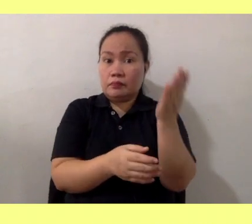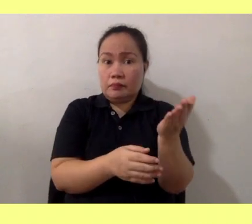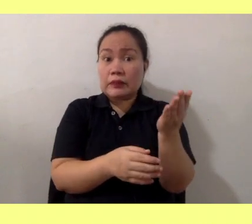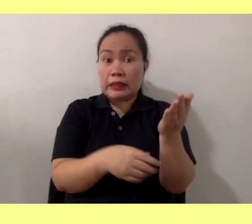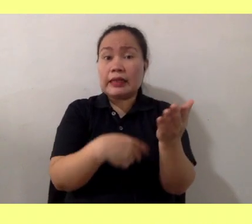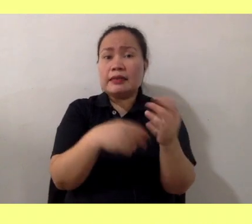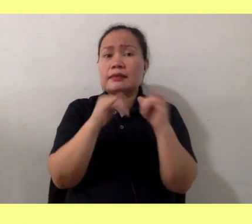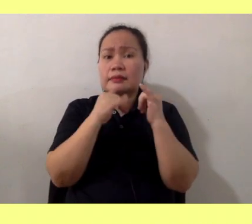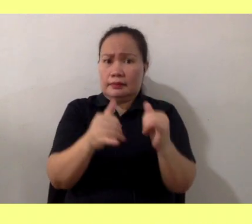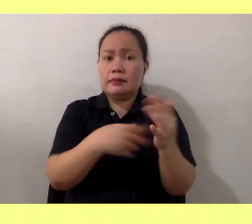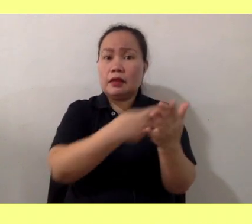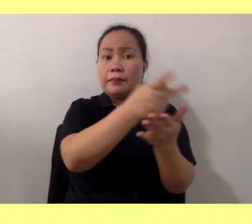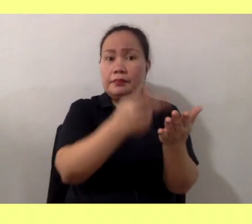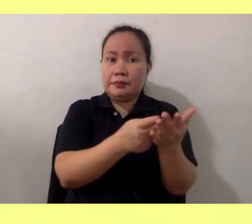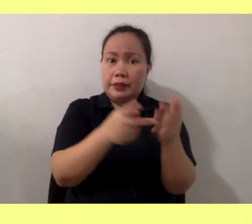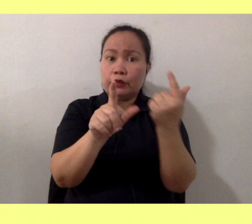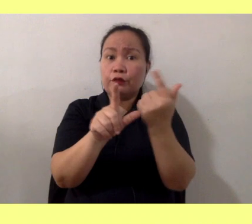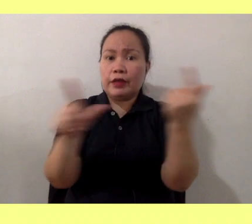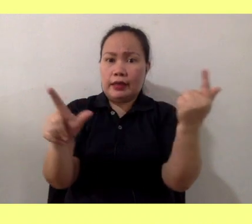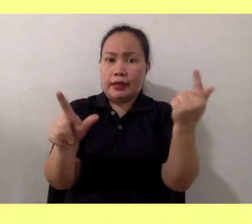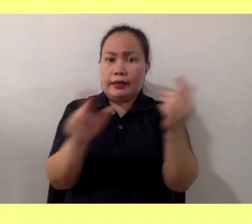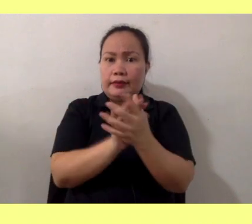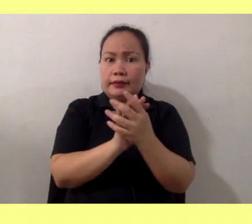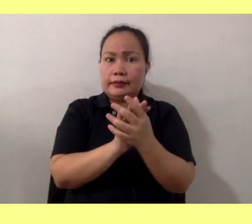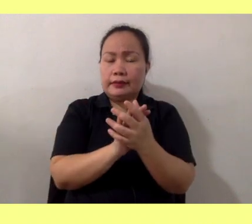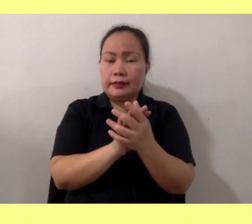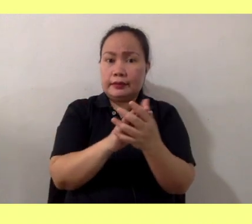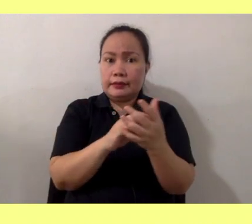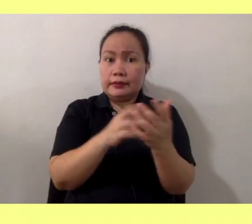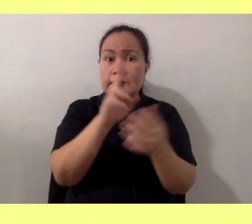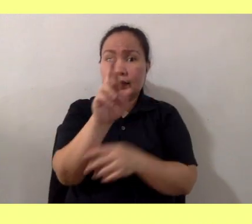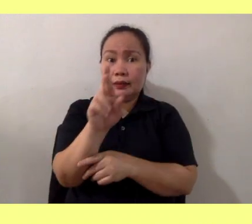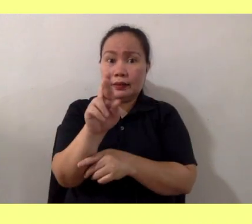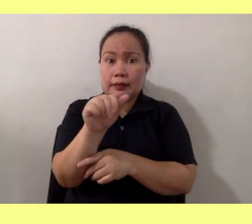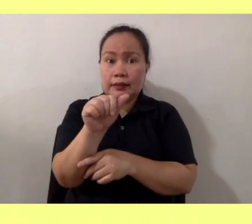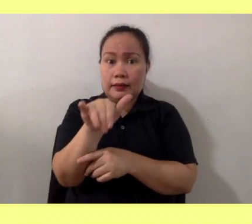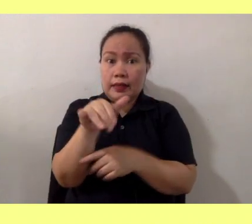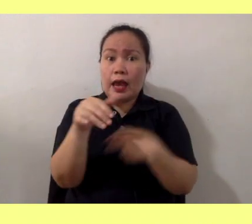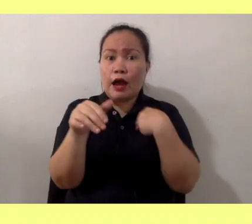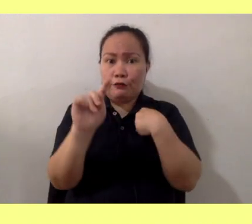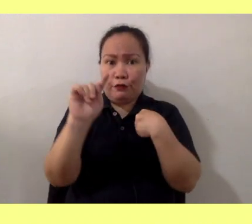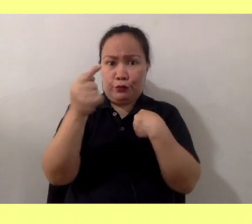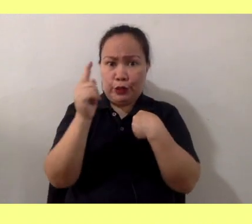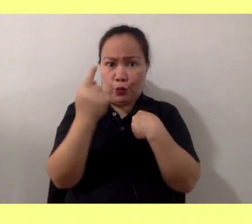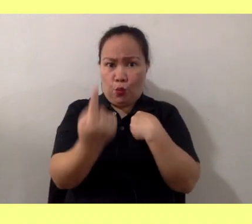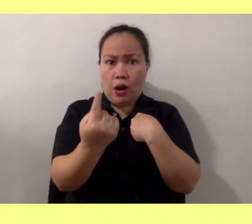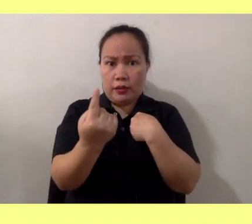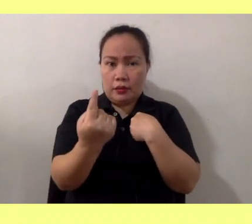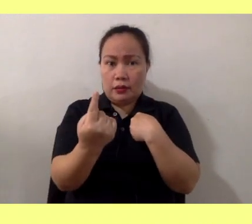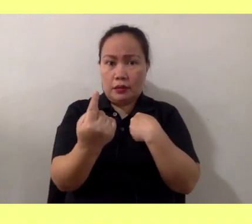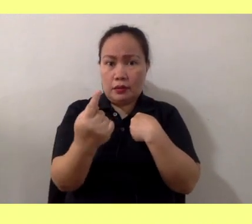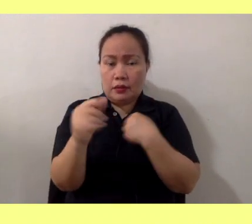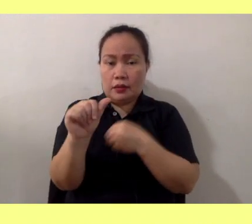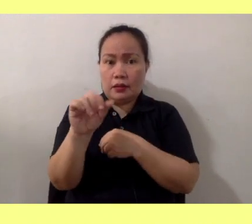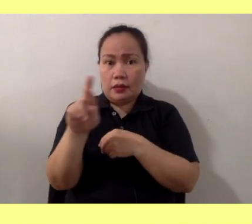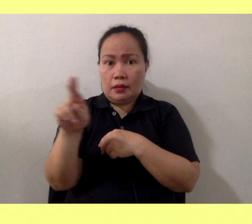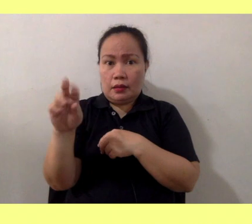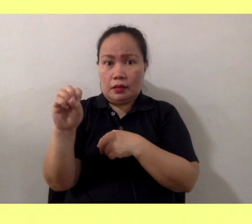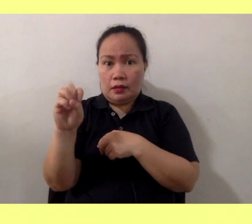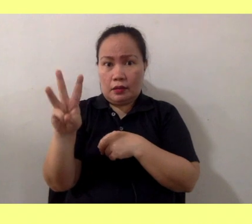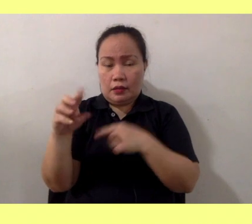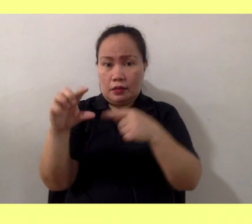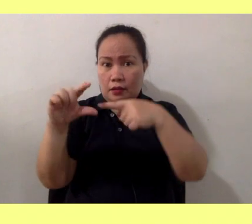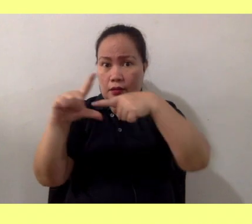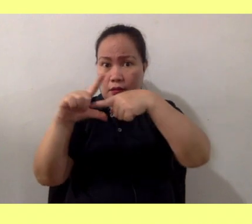so subset rin siya ng line. Ito sa ray, meron na lang siyang isang arrow. Okay? So, array